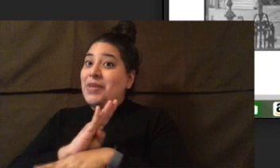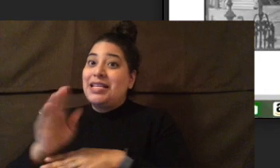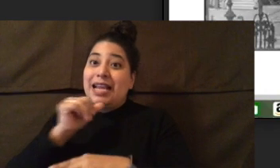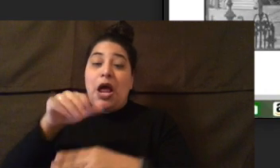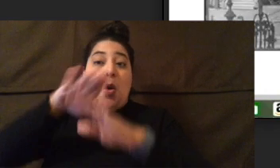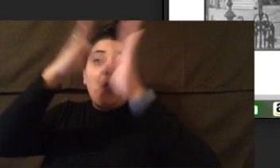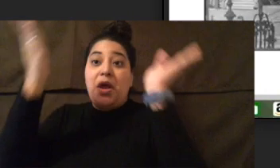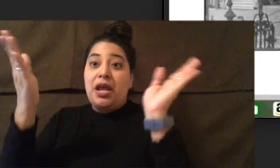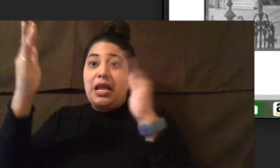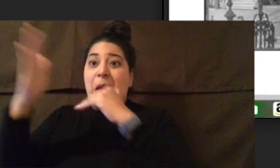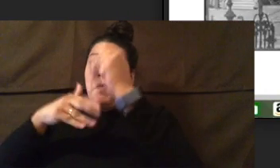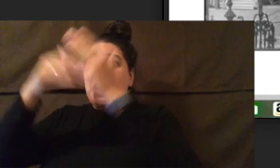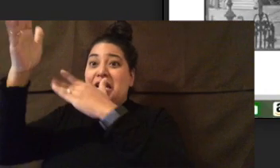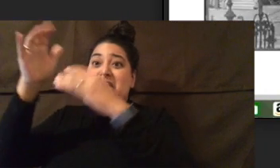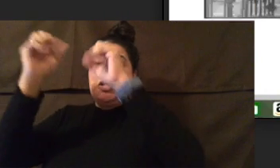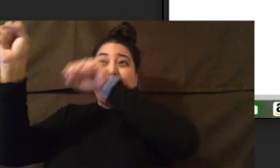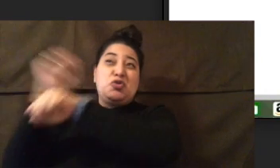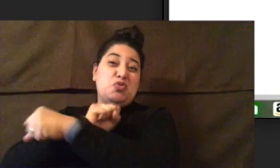no longer available.